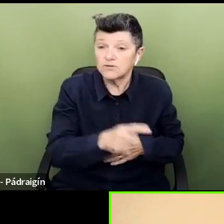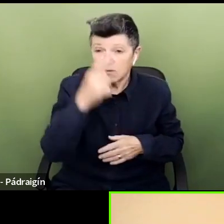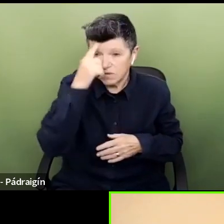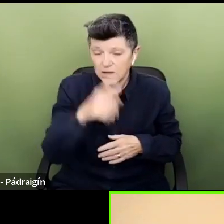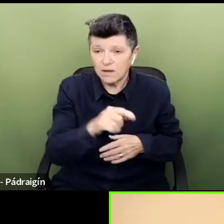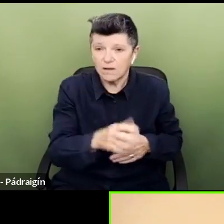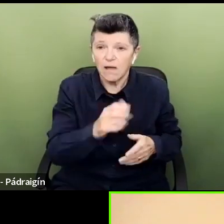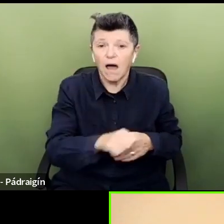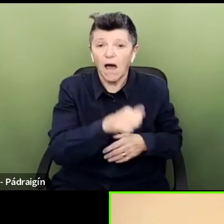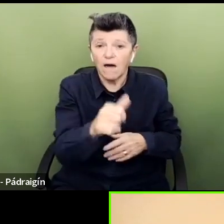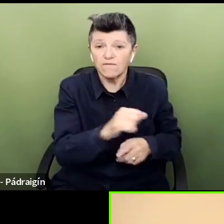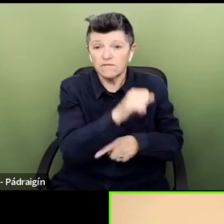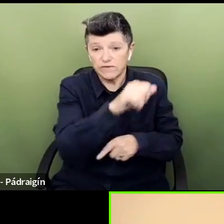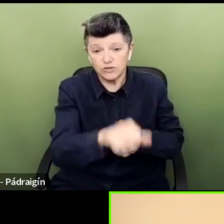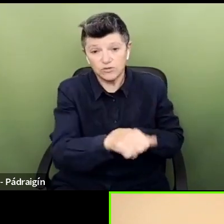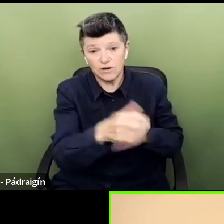post-revolution?